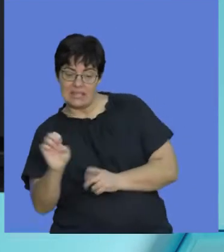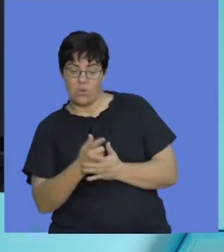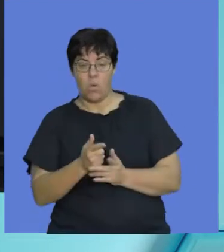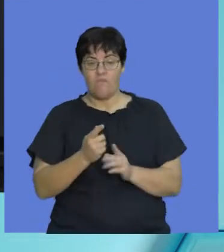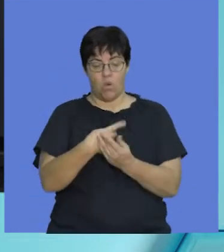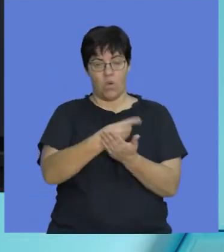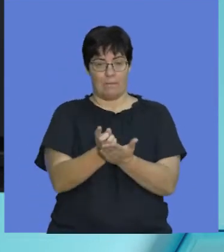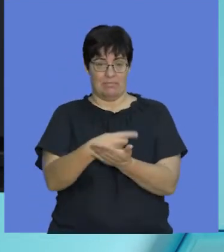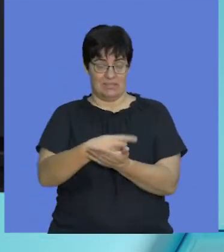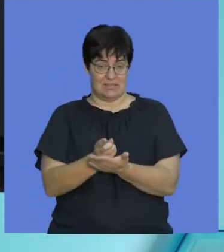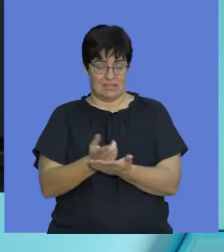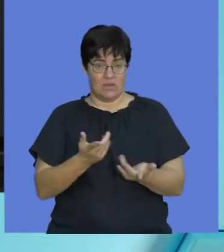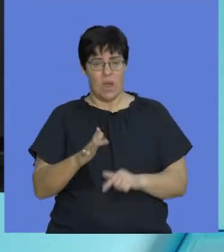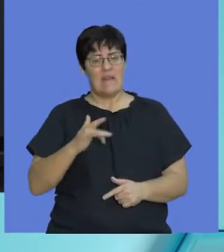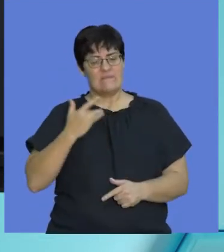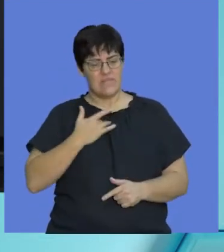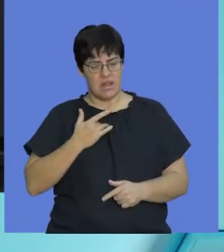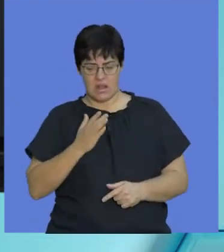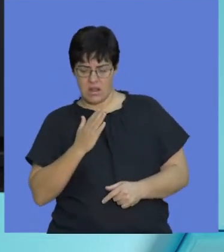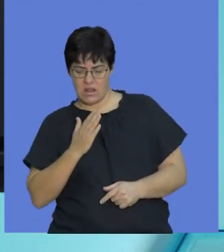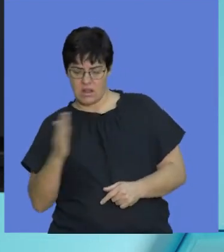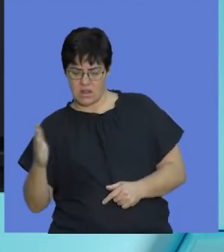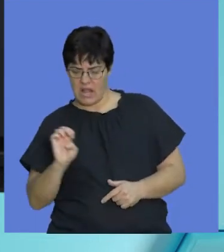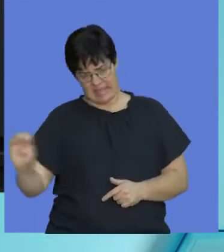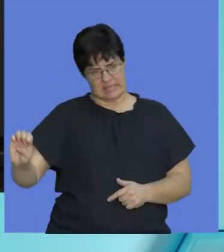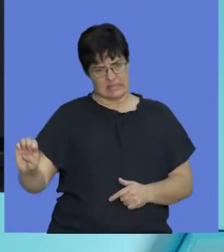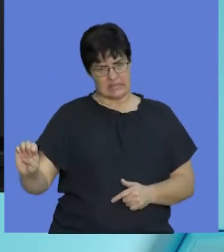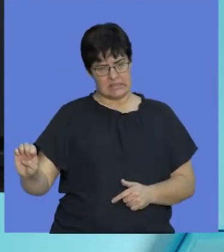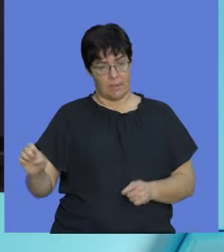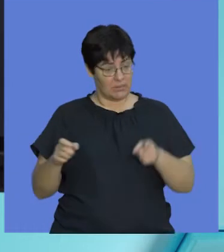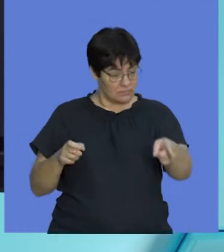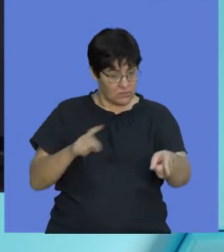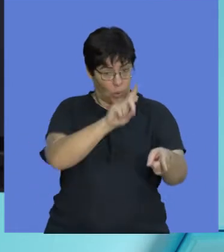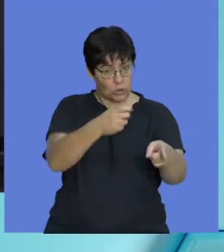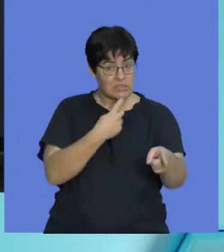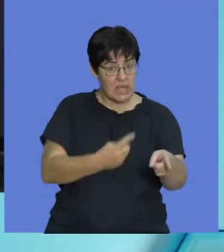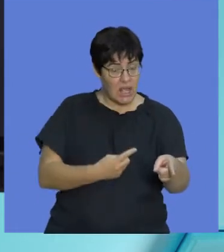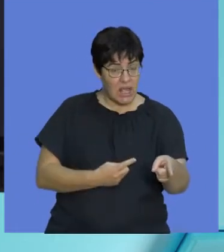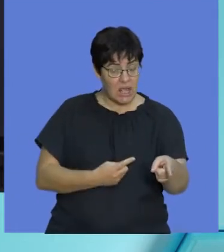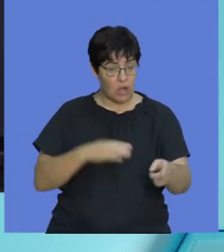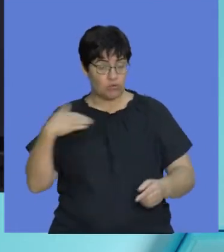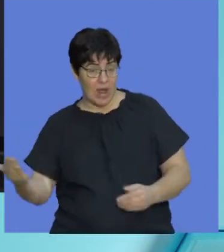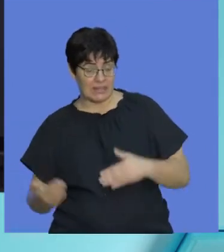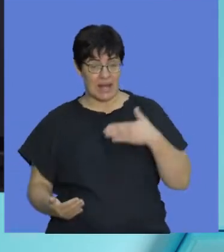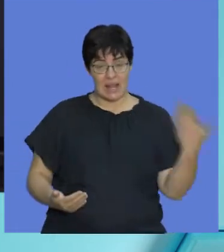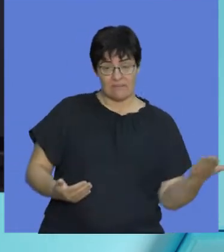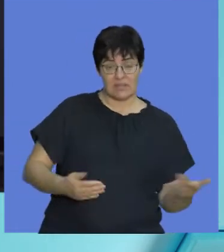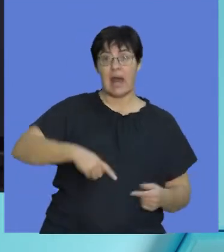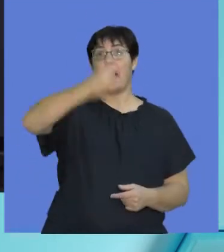terms of compass points, because that feels like a direction. But right, left,